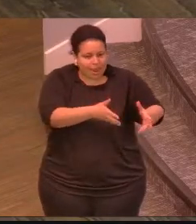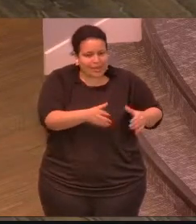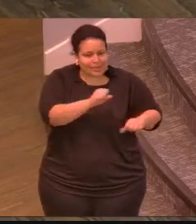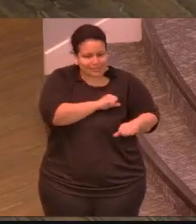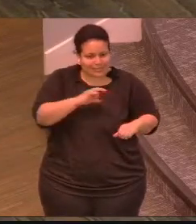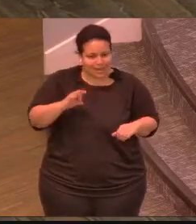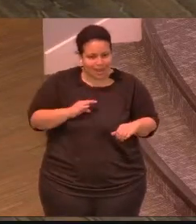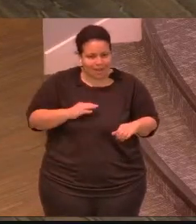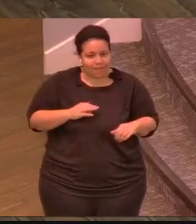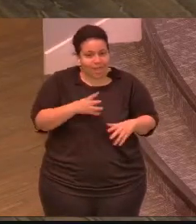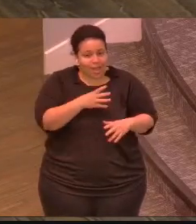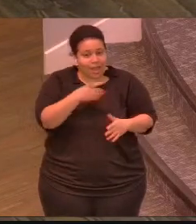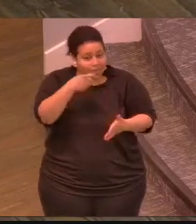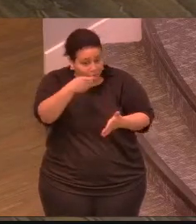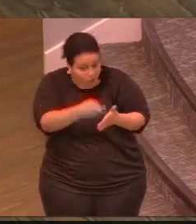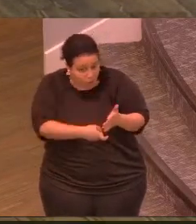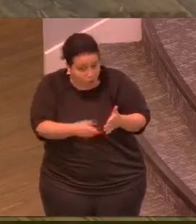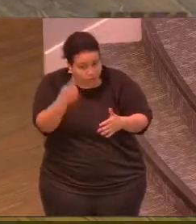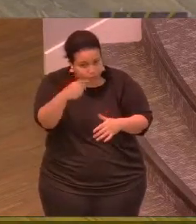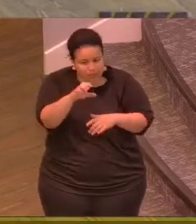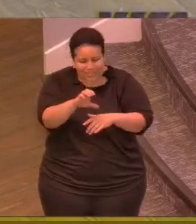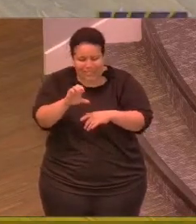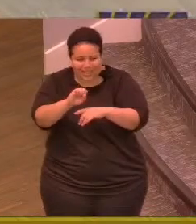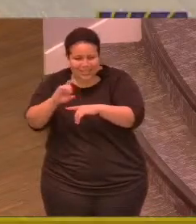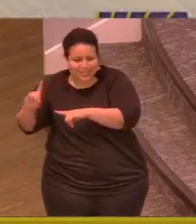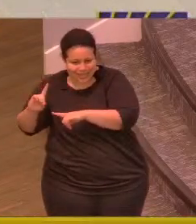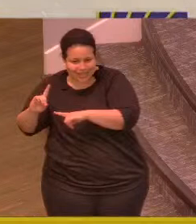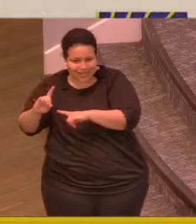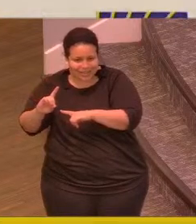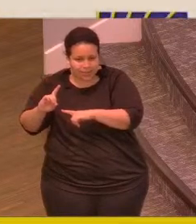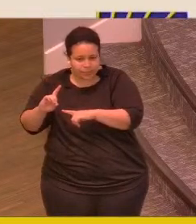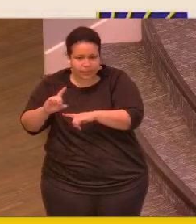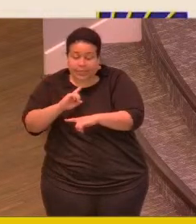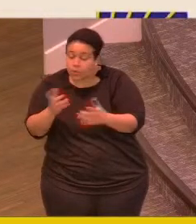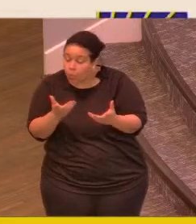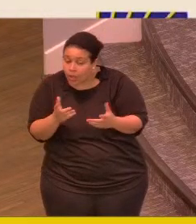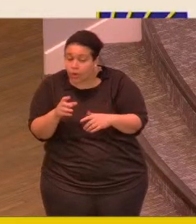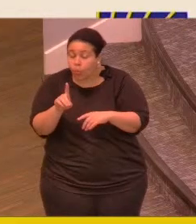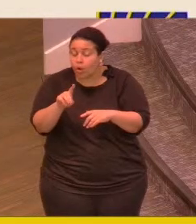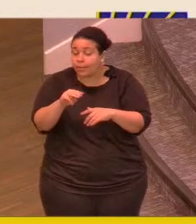the cost to CCSD is